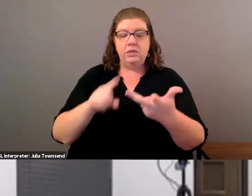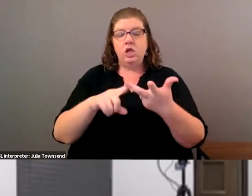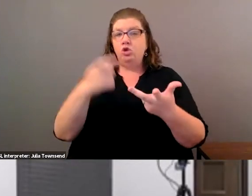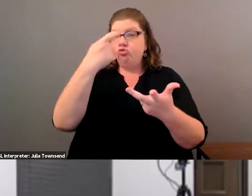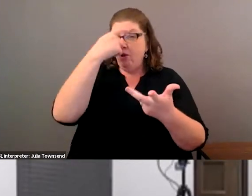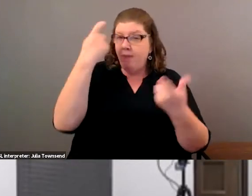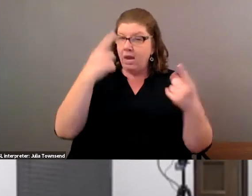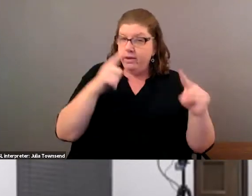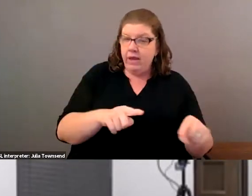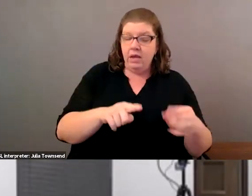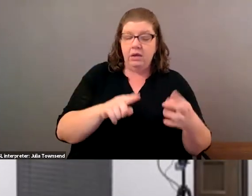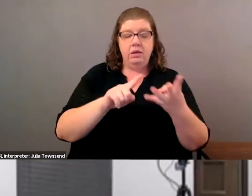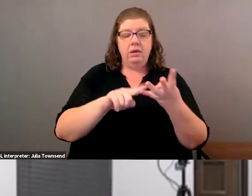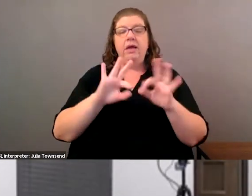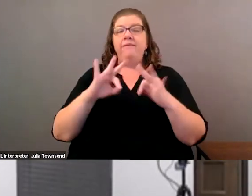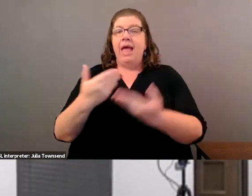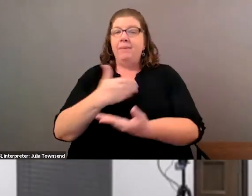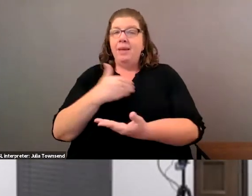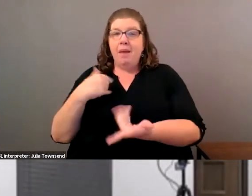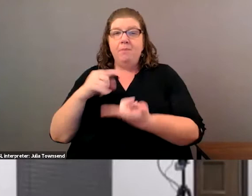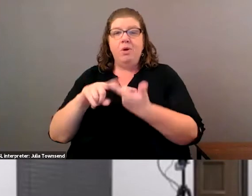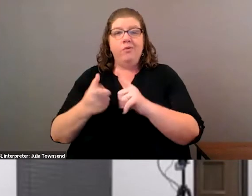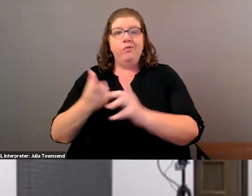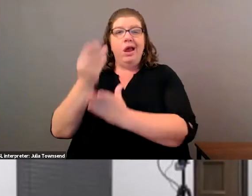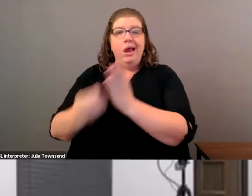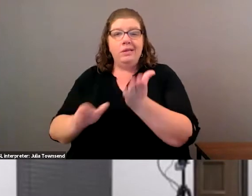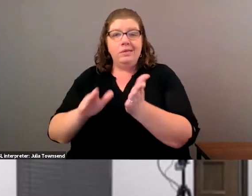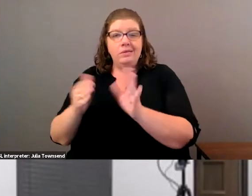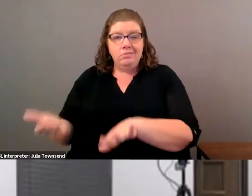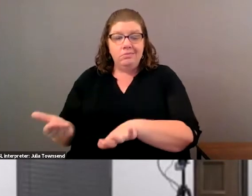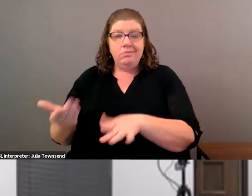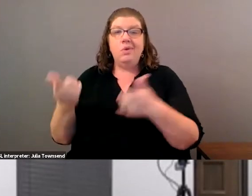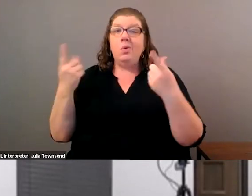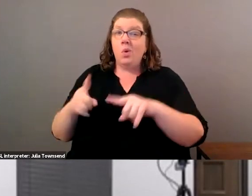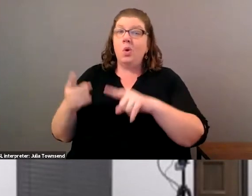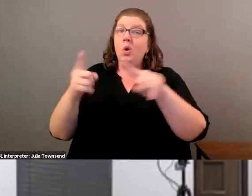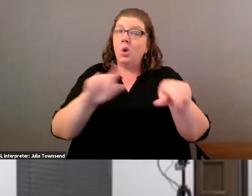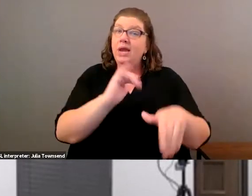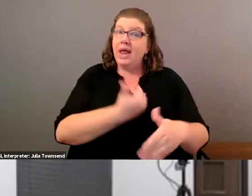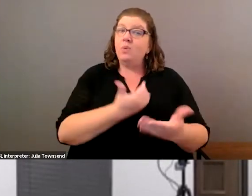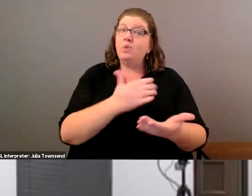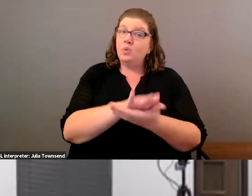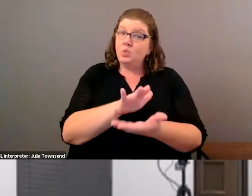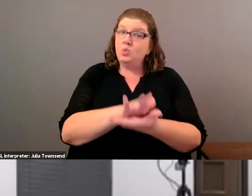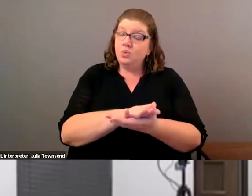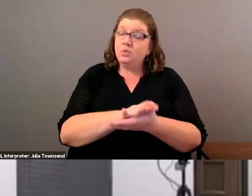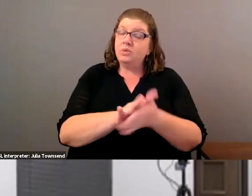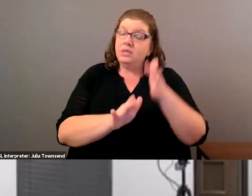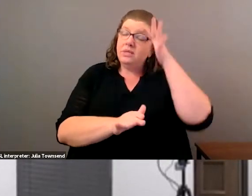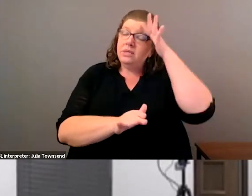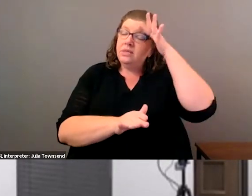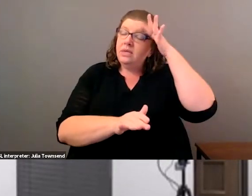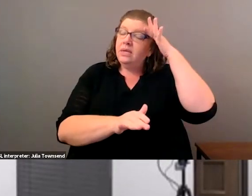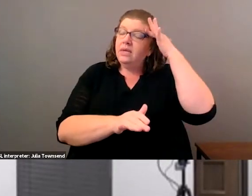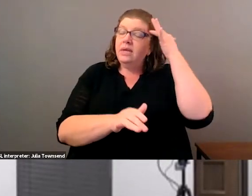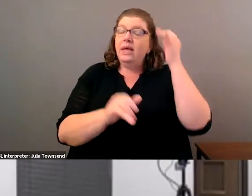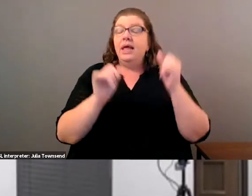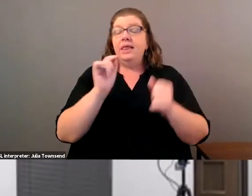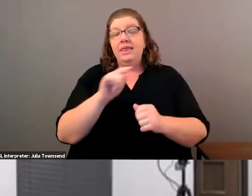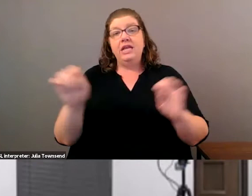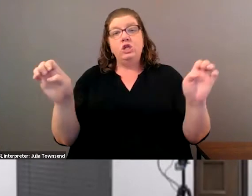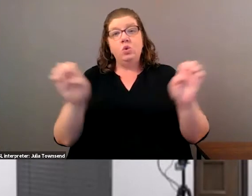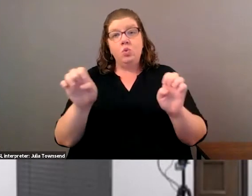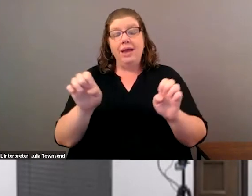death of family members or friends, these things all occur within our schools. And these crisis